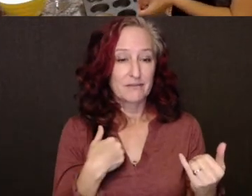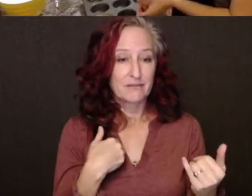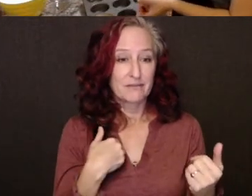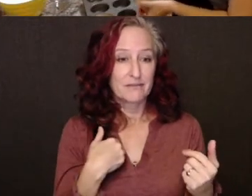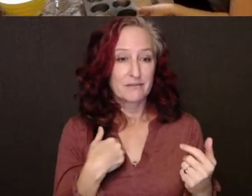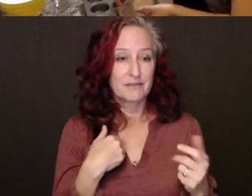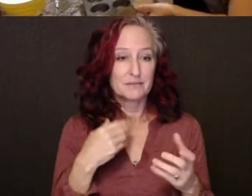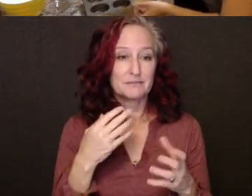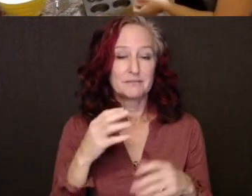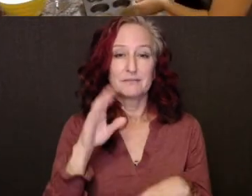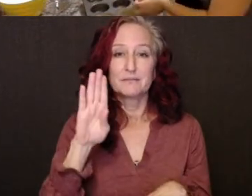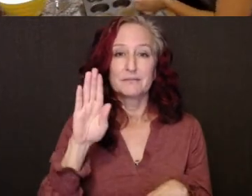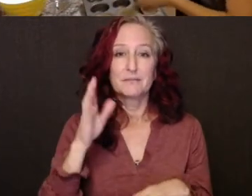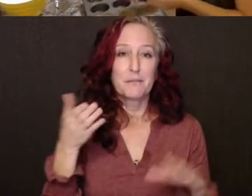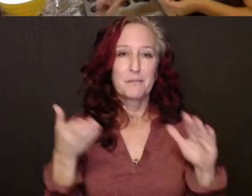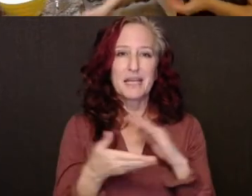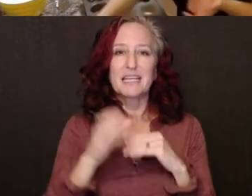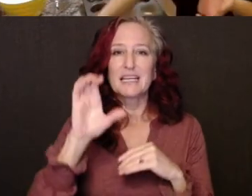learn as you